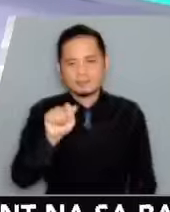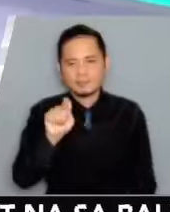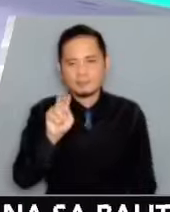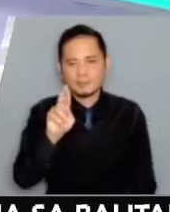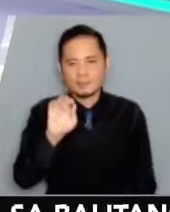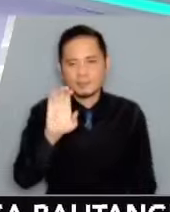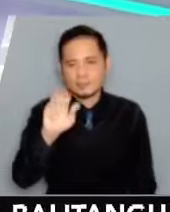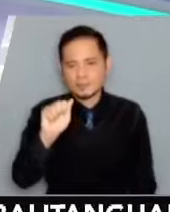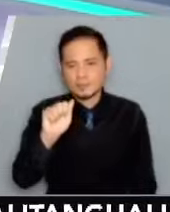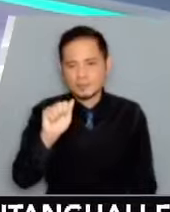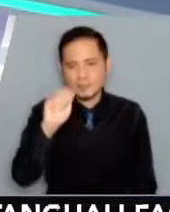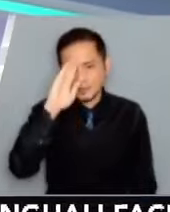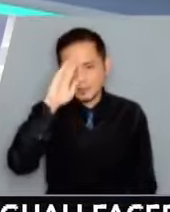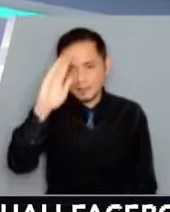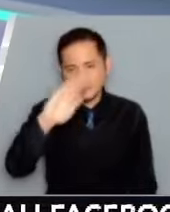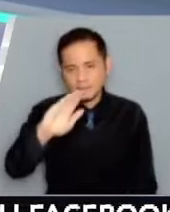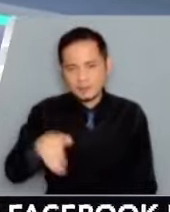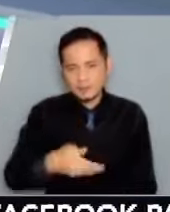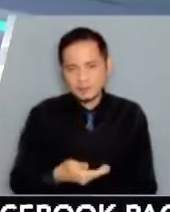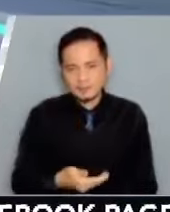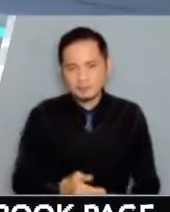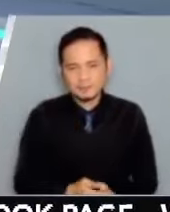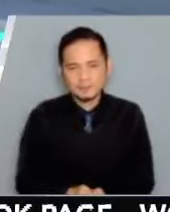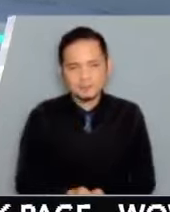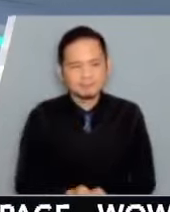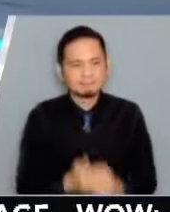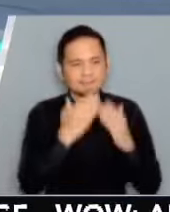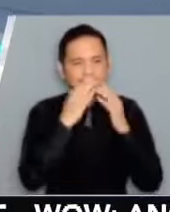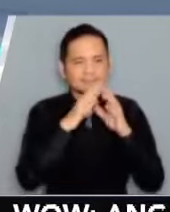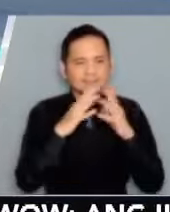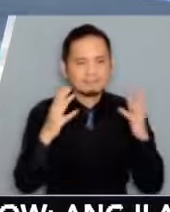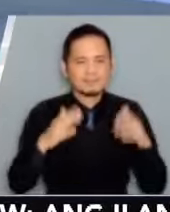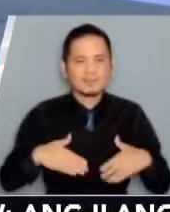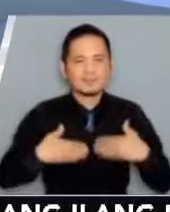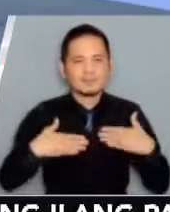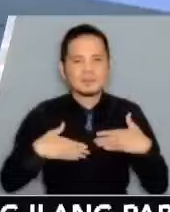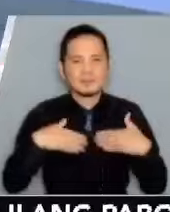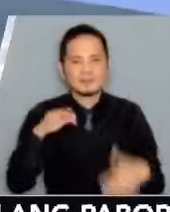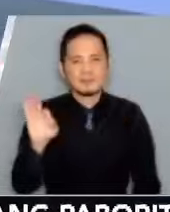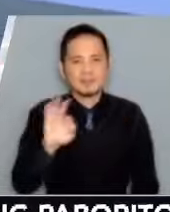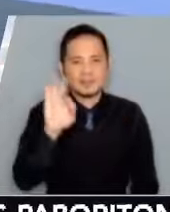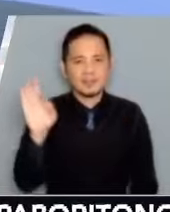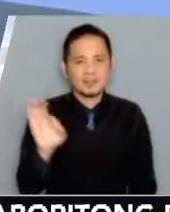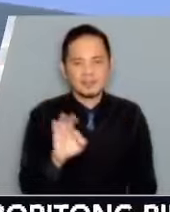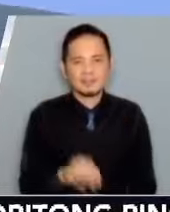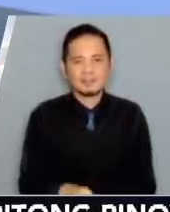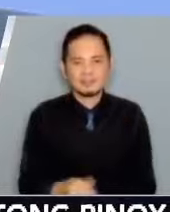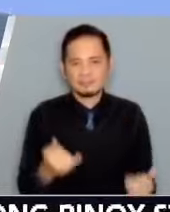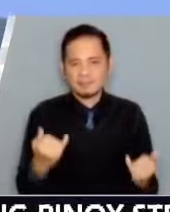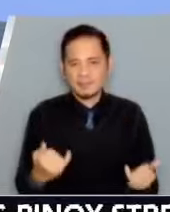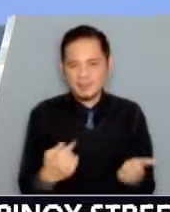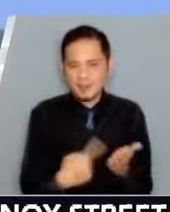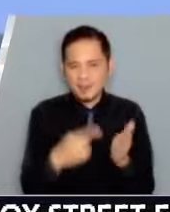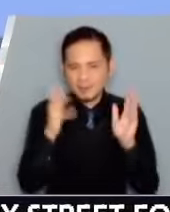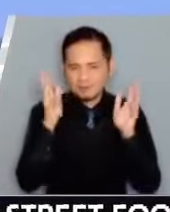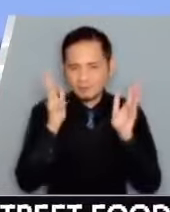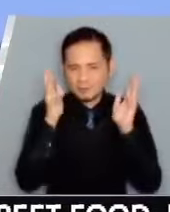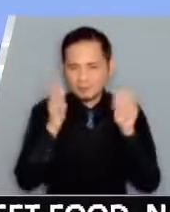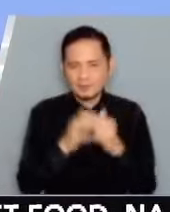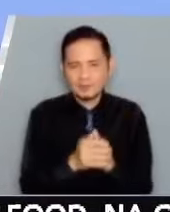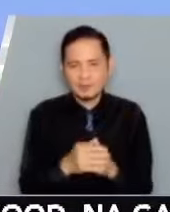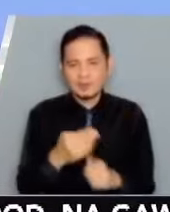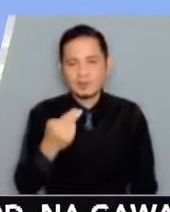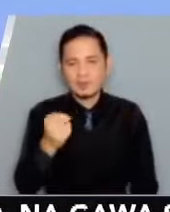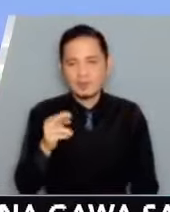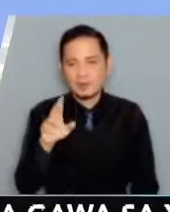Patricia! Salamat, Connie! Happy Friday, mga Marit pare! Buena manong chika muna tayo, ha? Ni-reveal ni na Heart Evangelista at